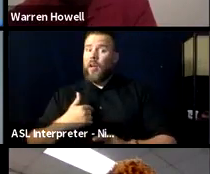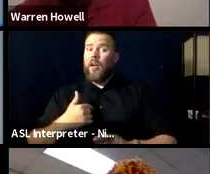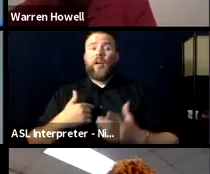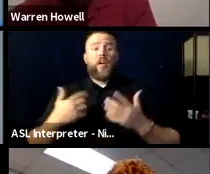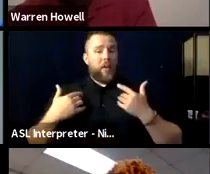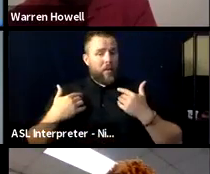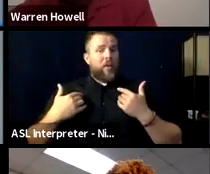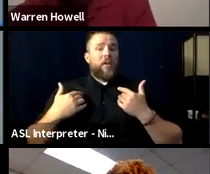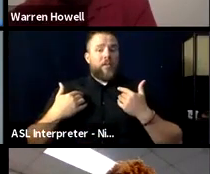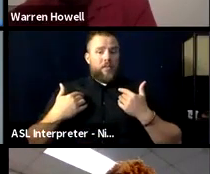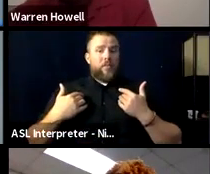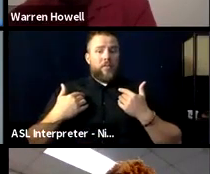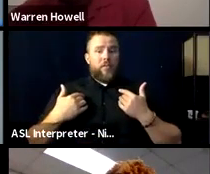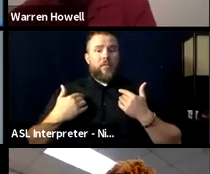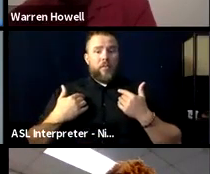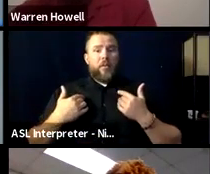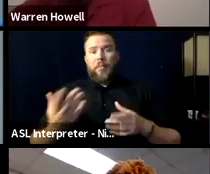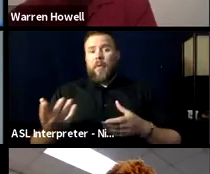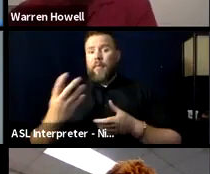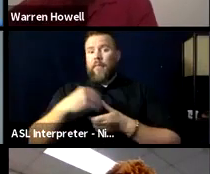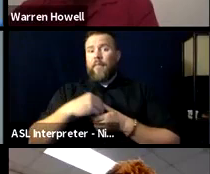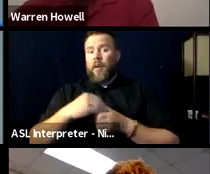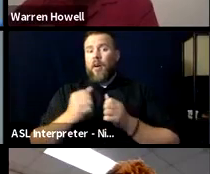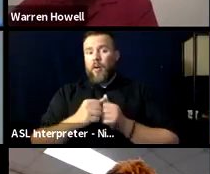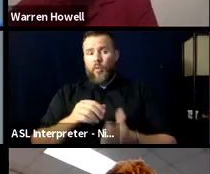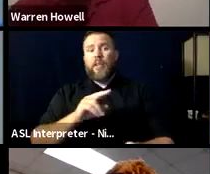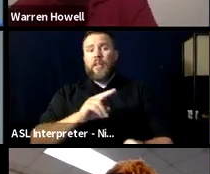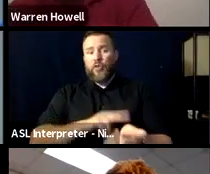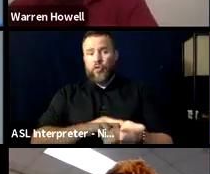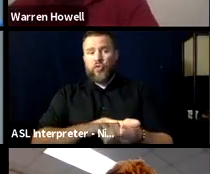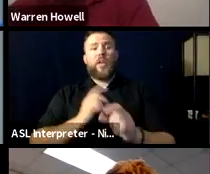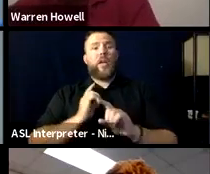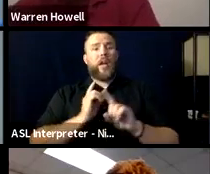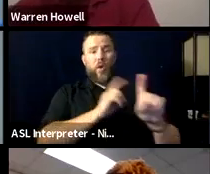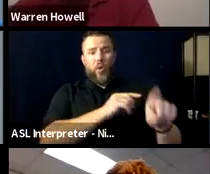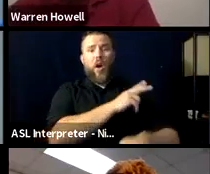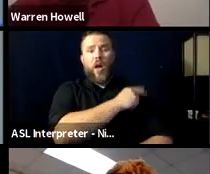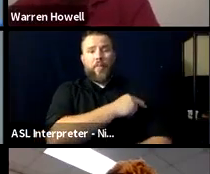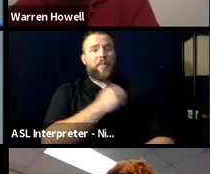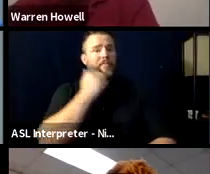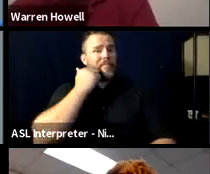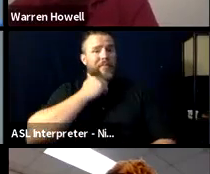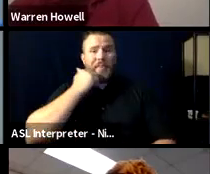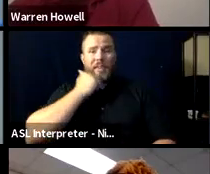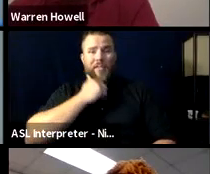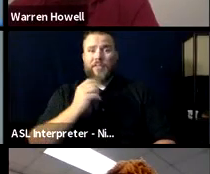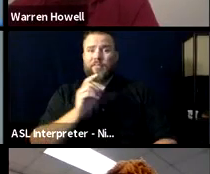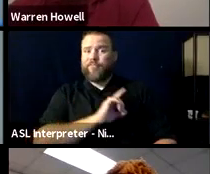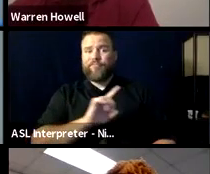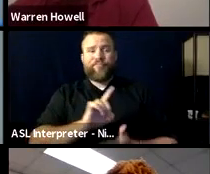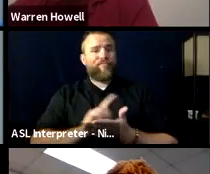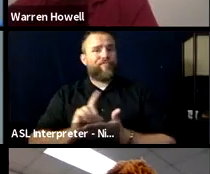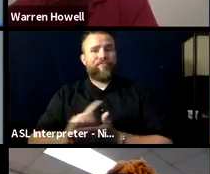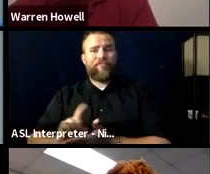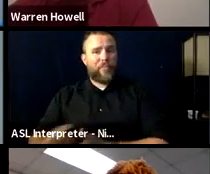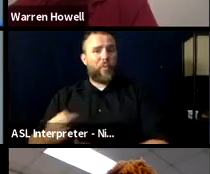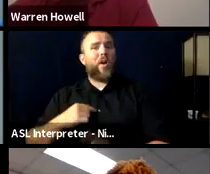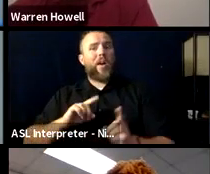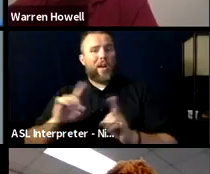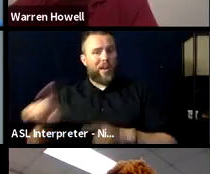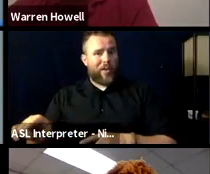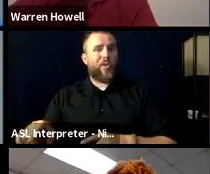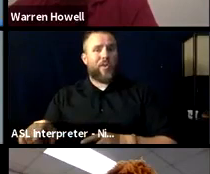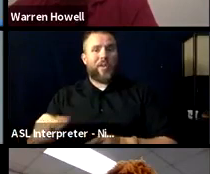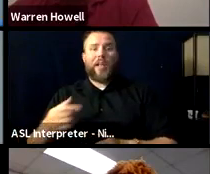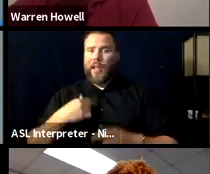going through. I do practice in a clinical setting, so I do go to the hospital for work 5 times every 2 weeks. And I worked through the part of